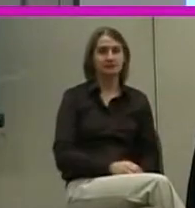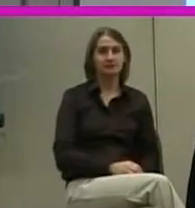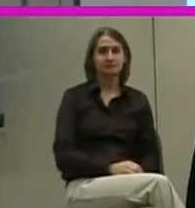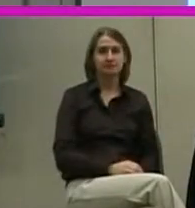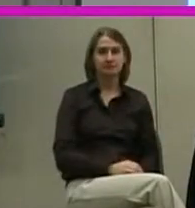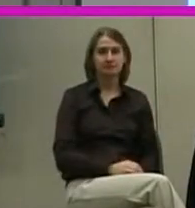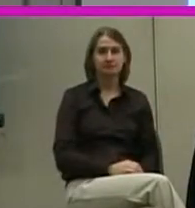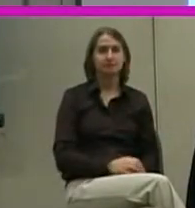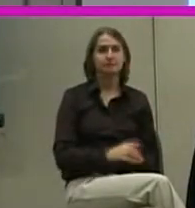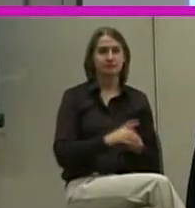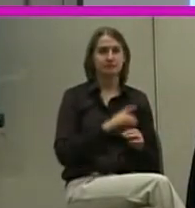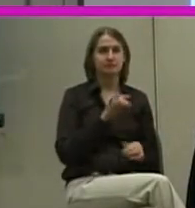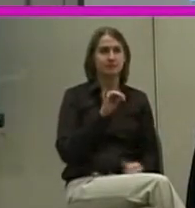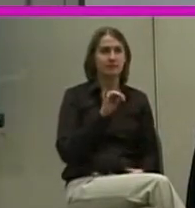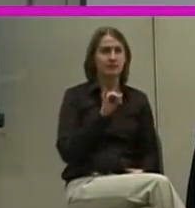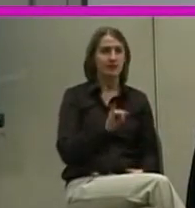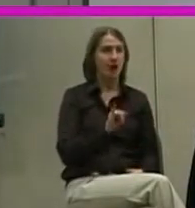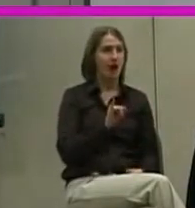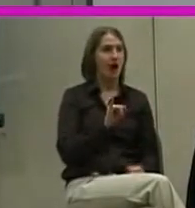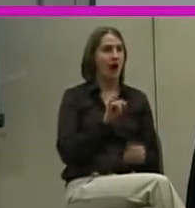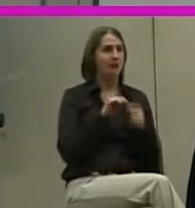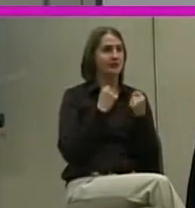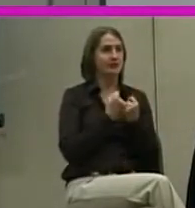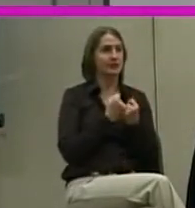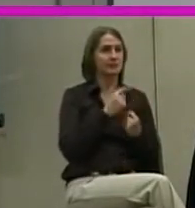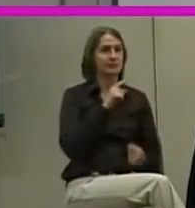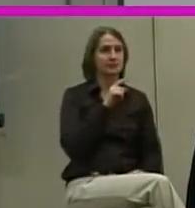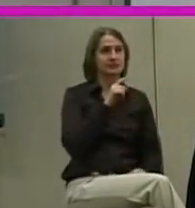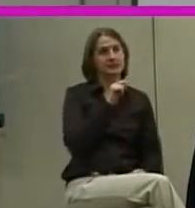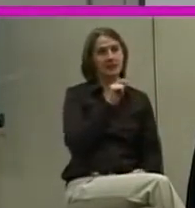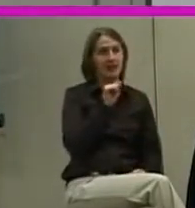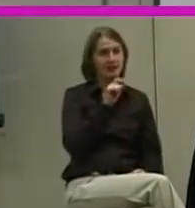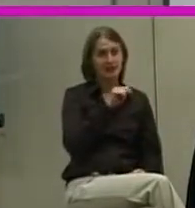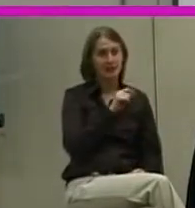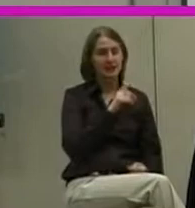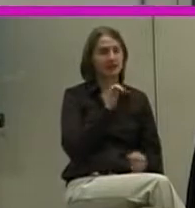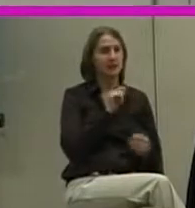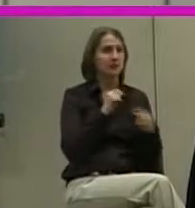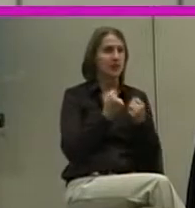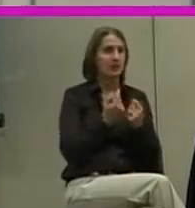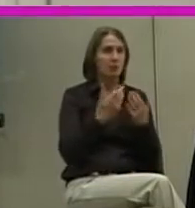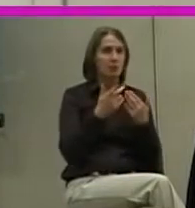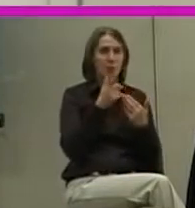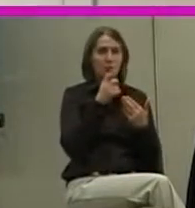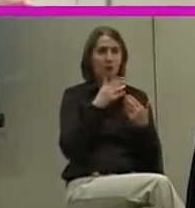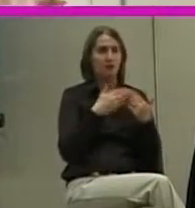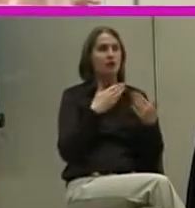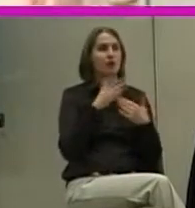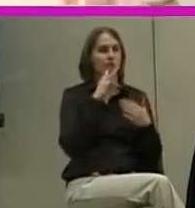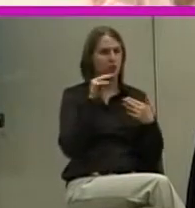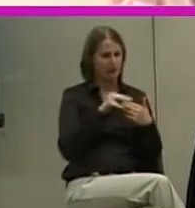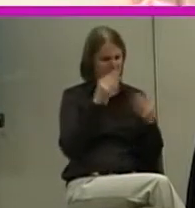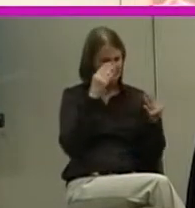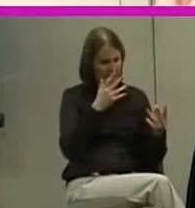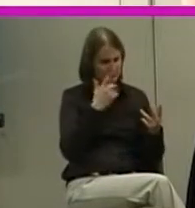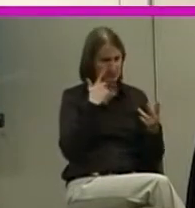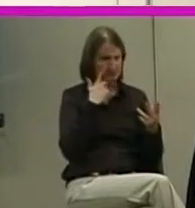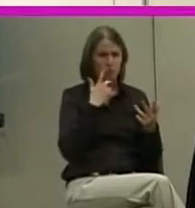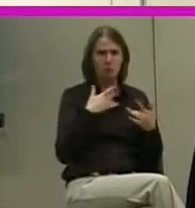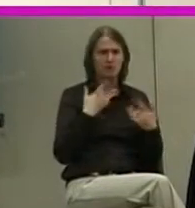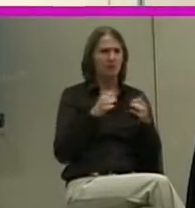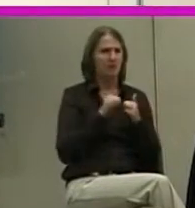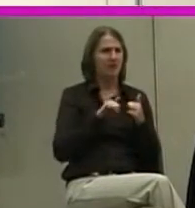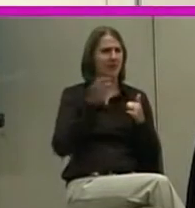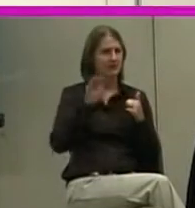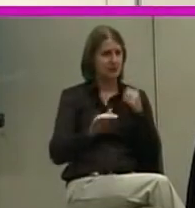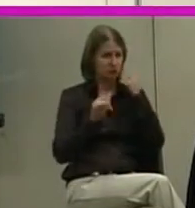The I team, the TAT, the SST, that team looks at the data and says, what's going on with that kid? Should we